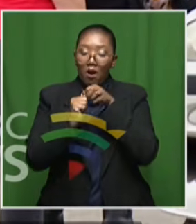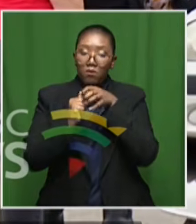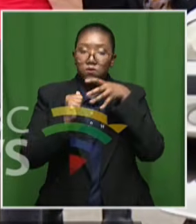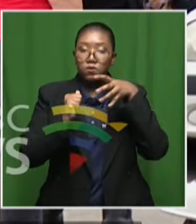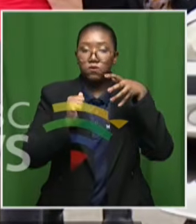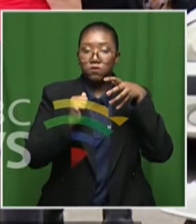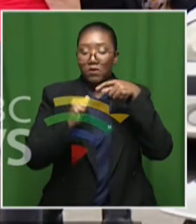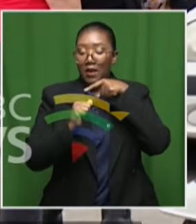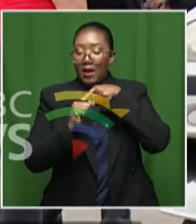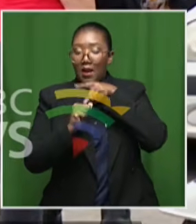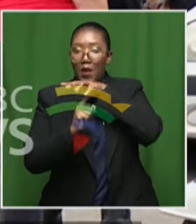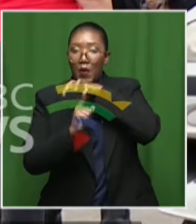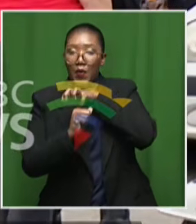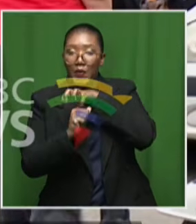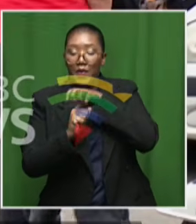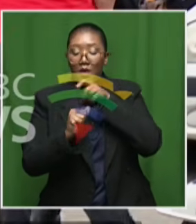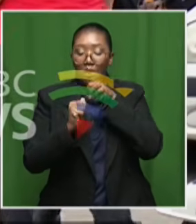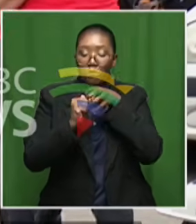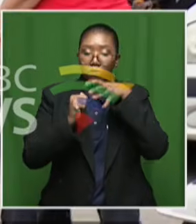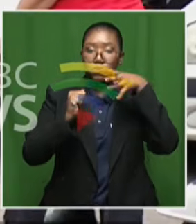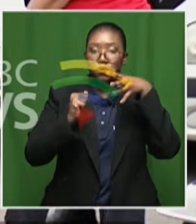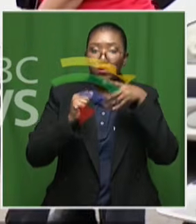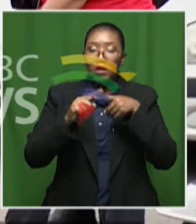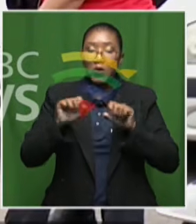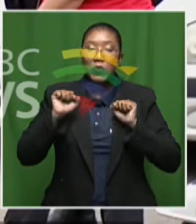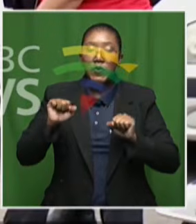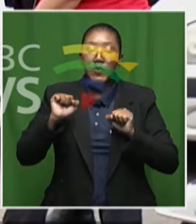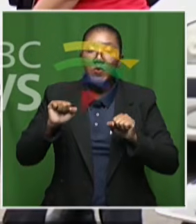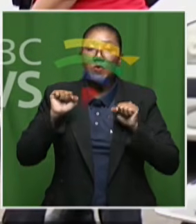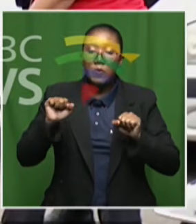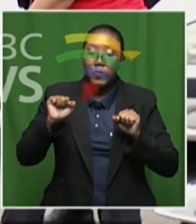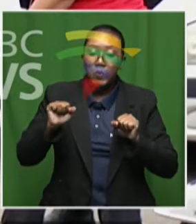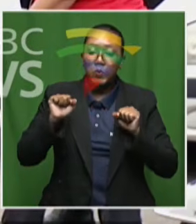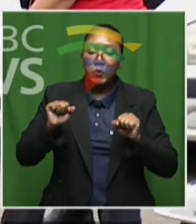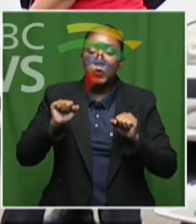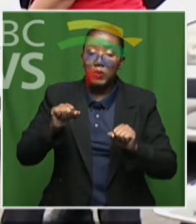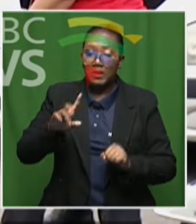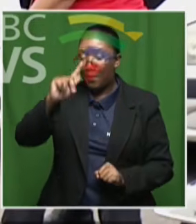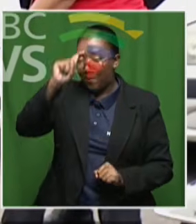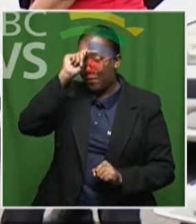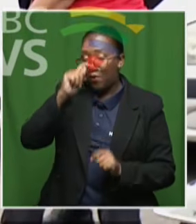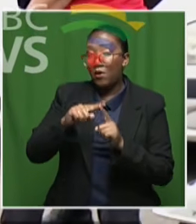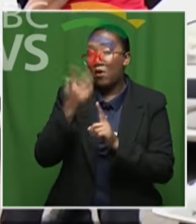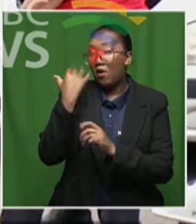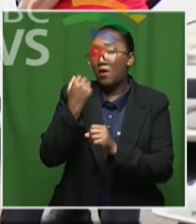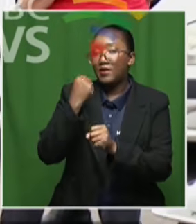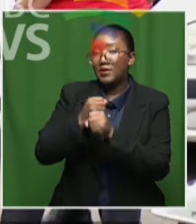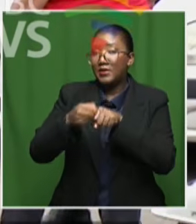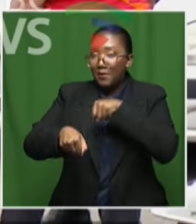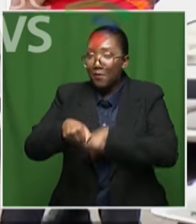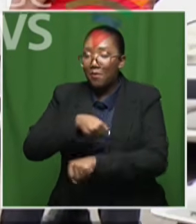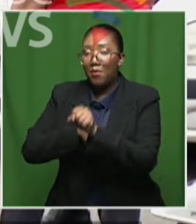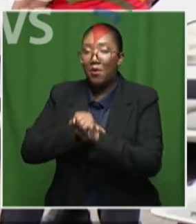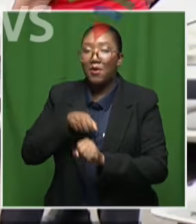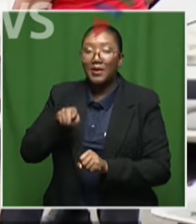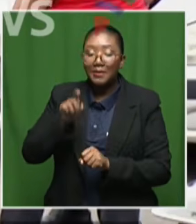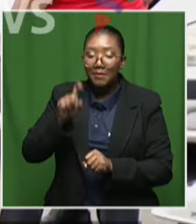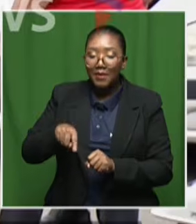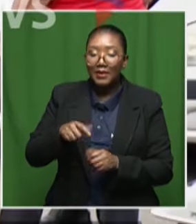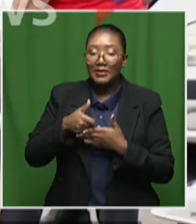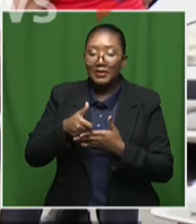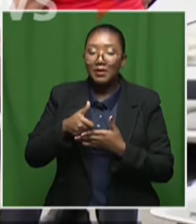it leads to seizures and seizures. And this little boy was born just in June last year, and he needs to grow